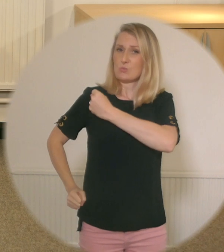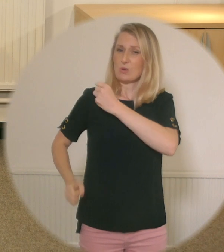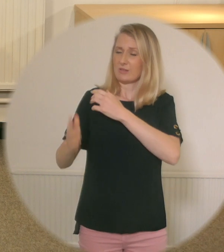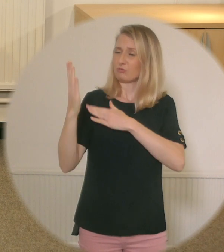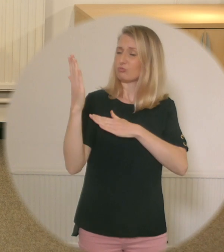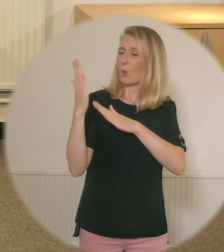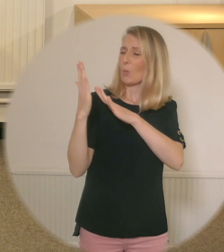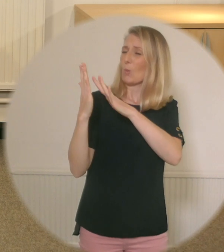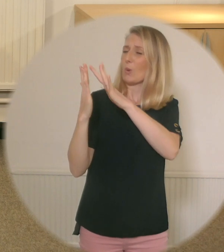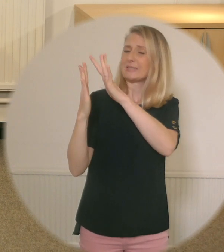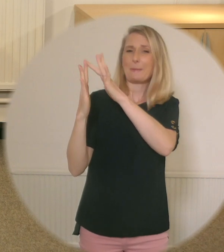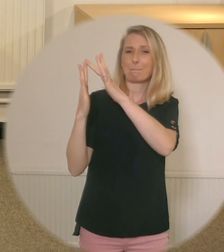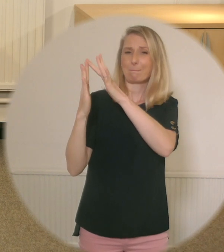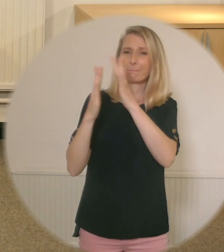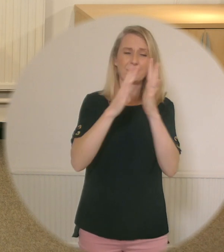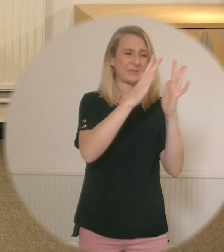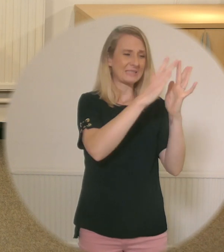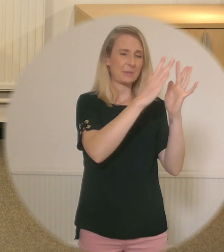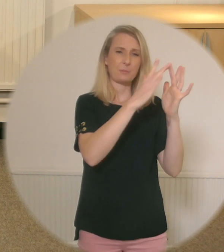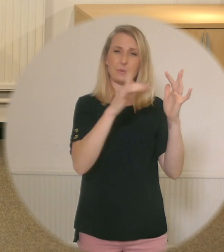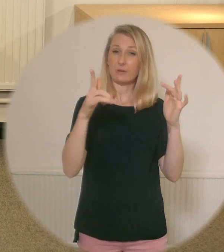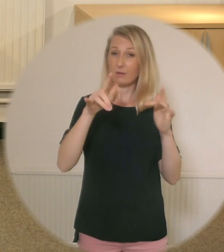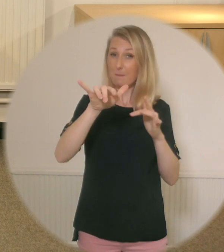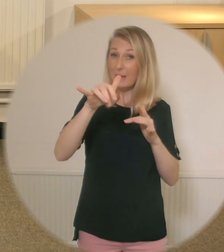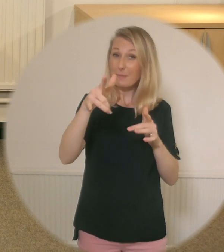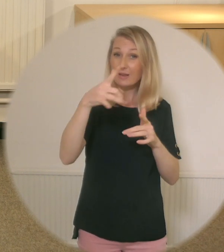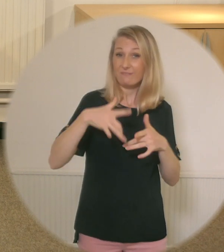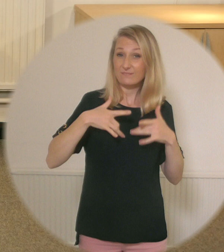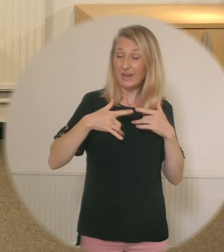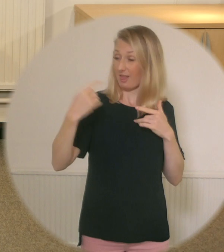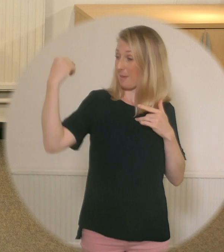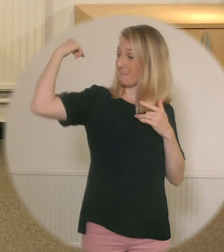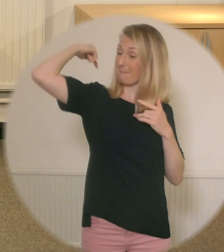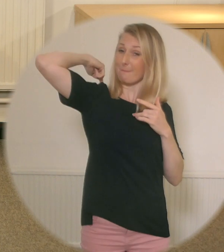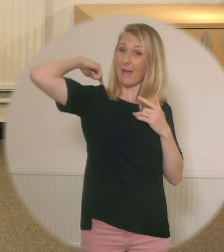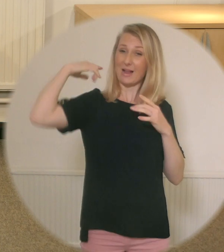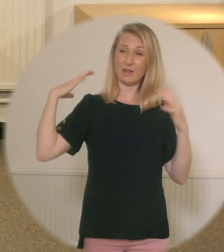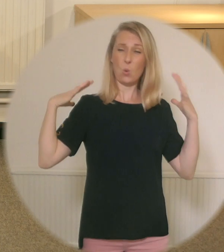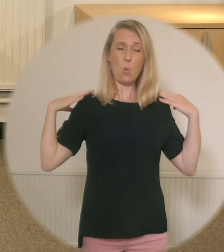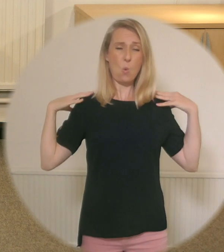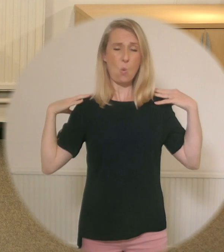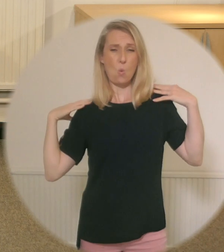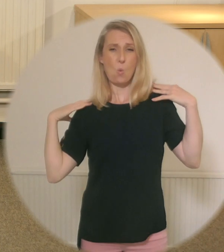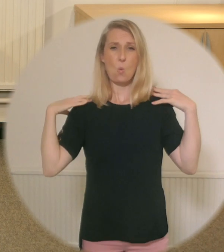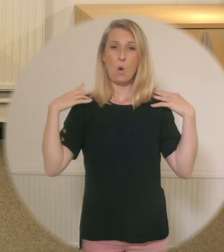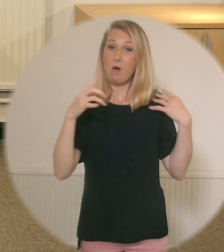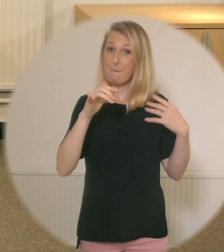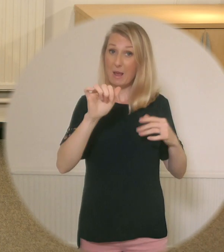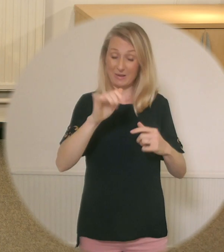might feel muscles in your back working here. You might feel your abdominal area